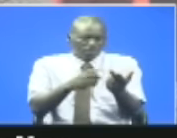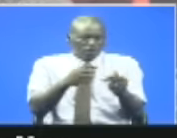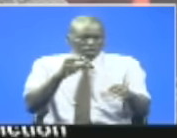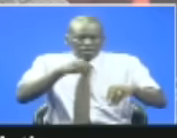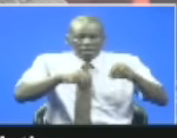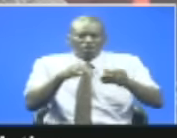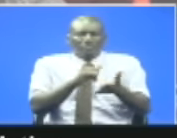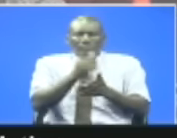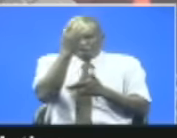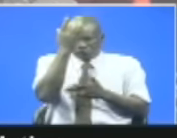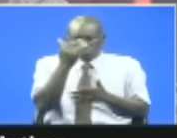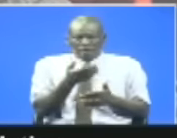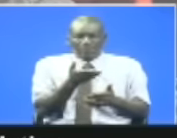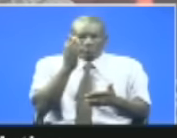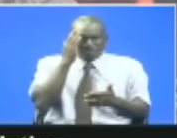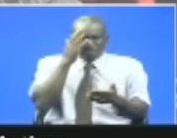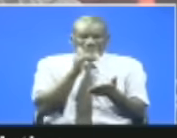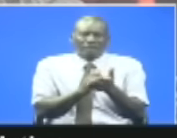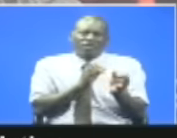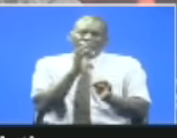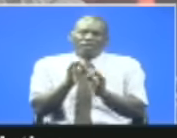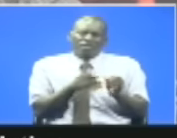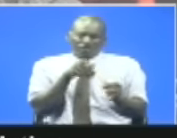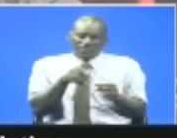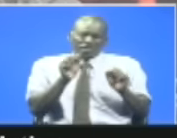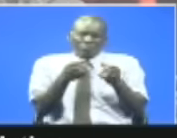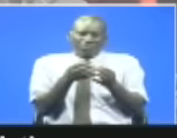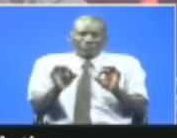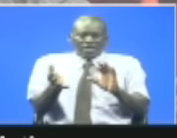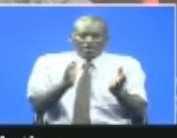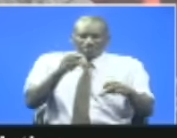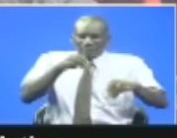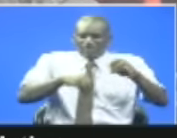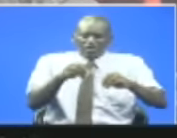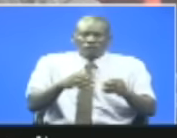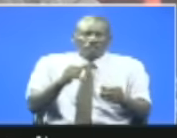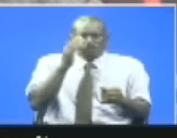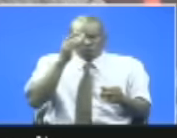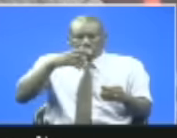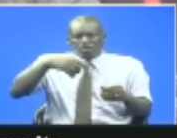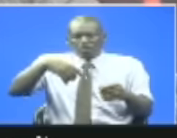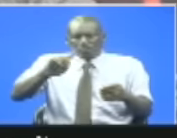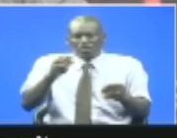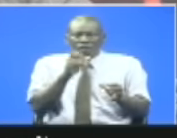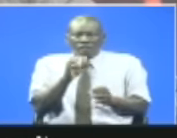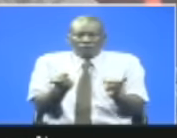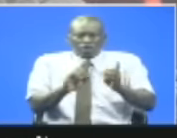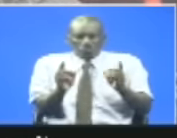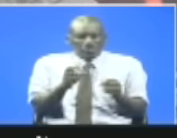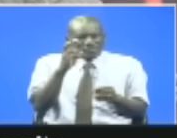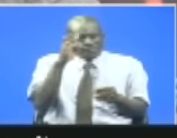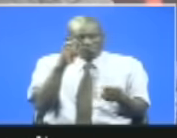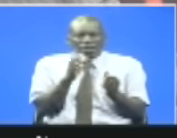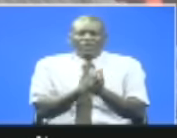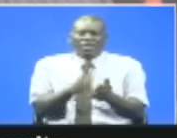that is why he thinks that if this will be free and fair election, he'll be elected. And if it's not, he's suspecting. And